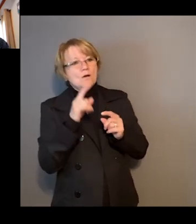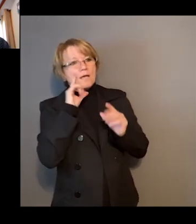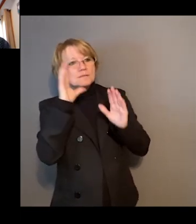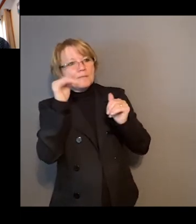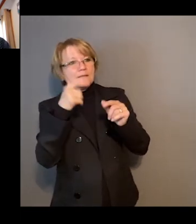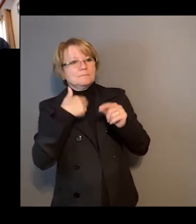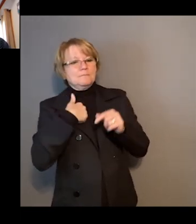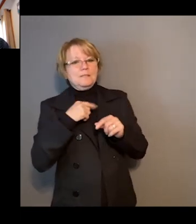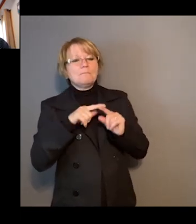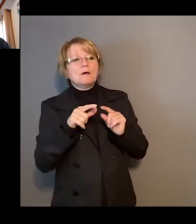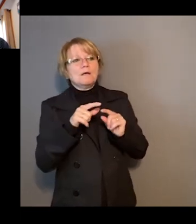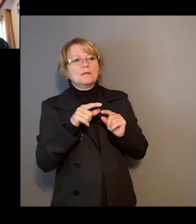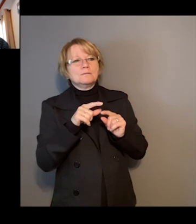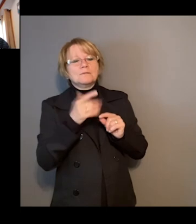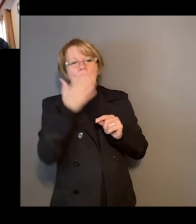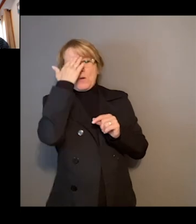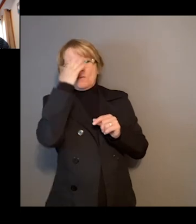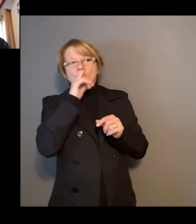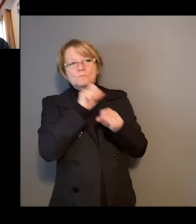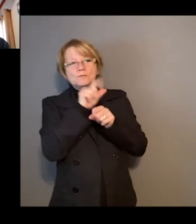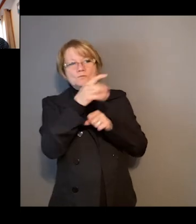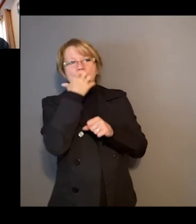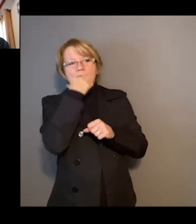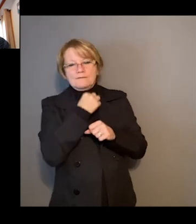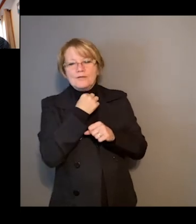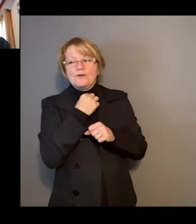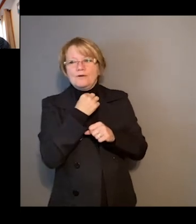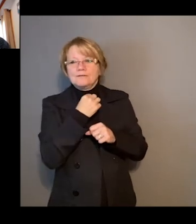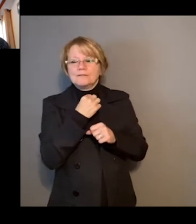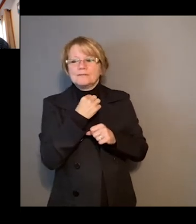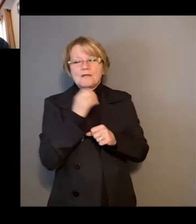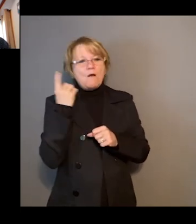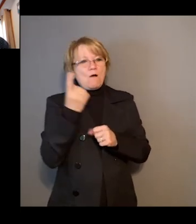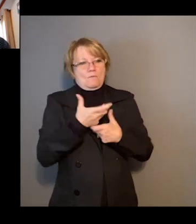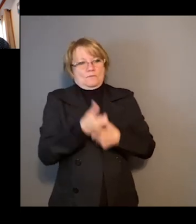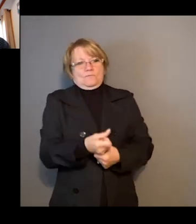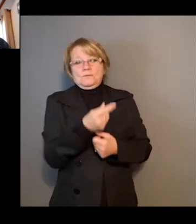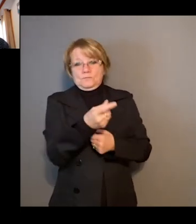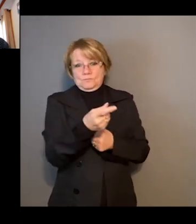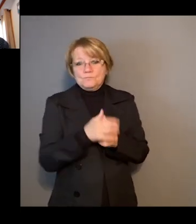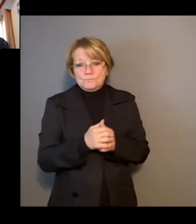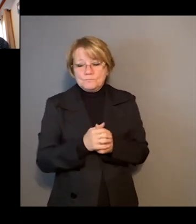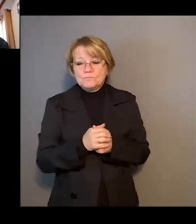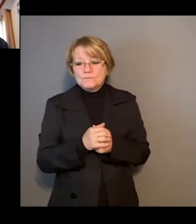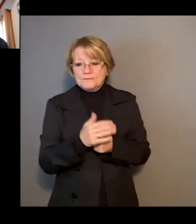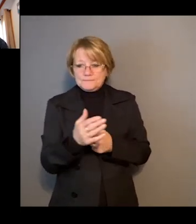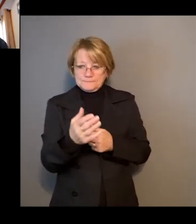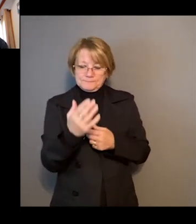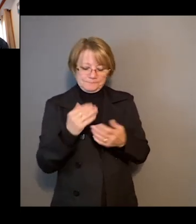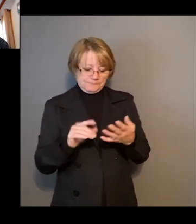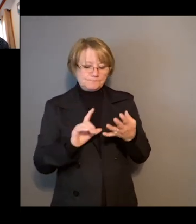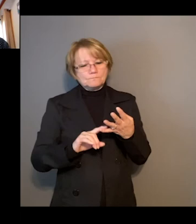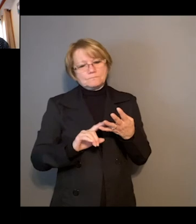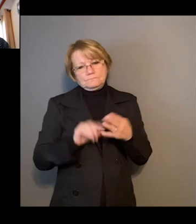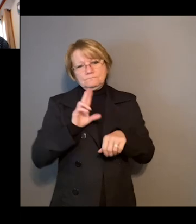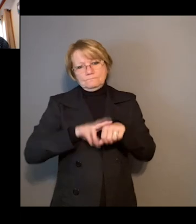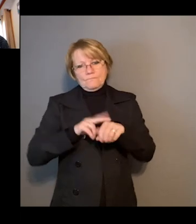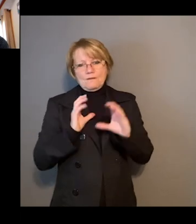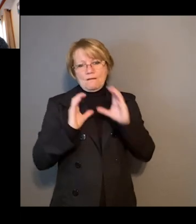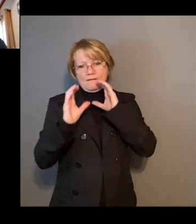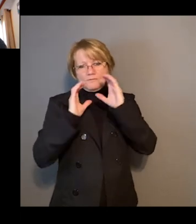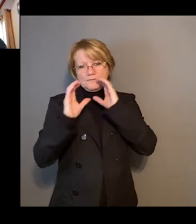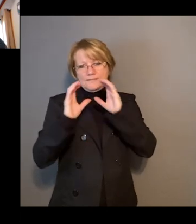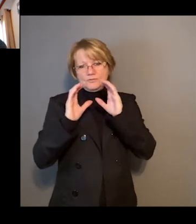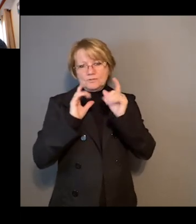in heart. And so they'll always trust you. And then of course, conversations, right? Why do I know,